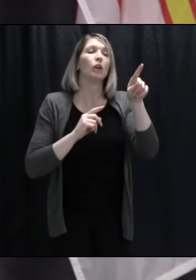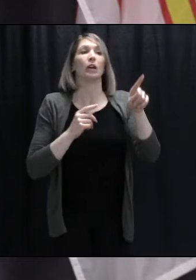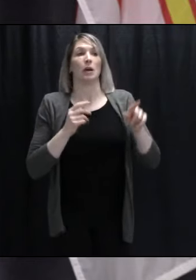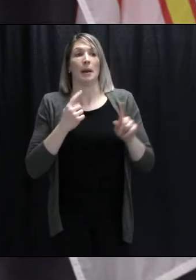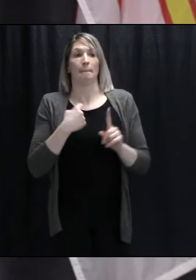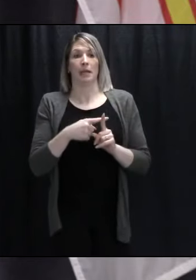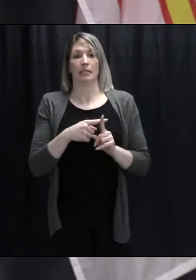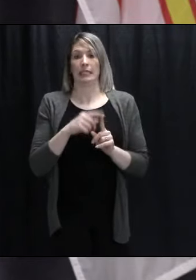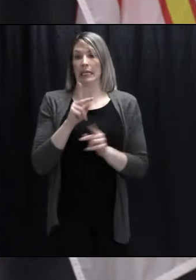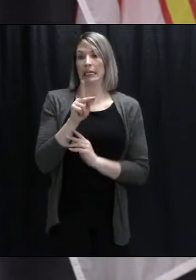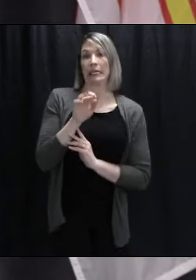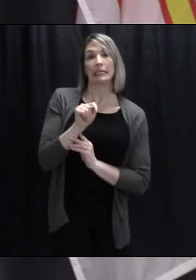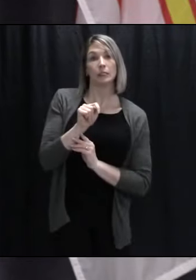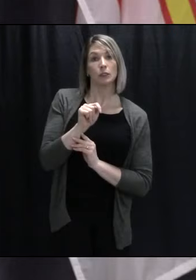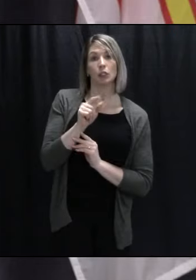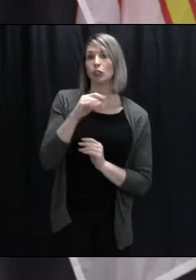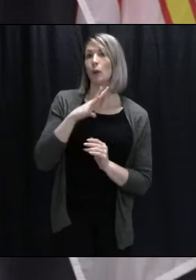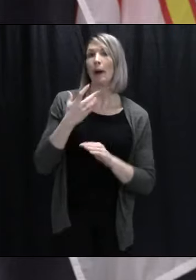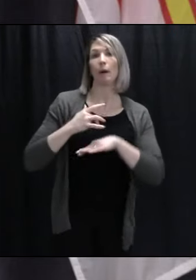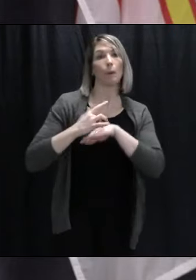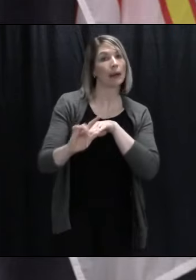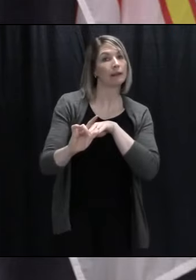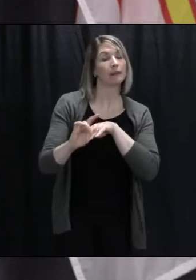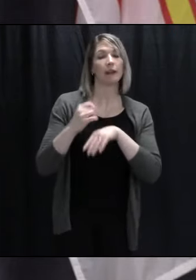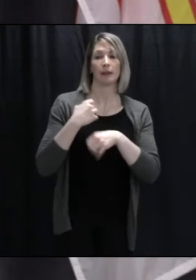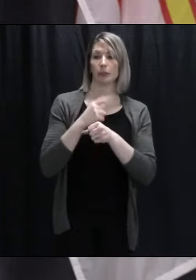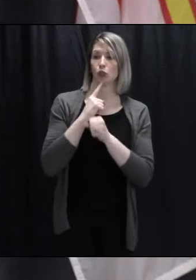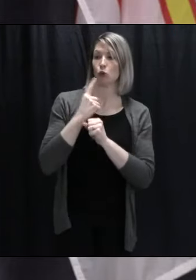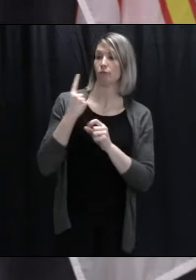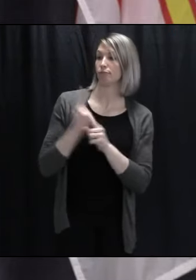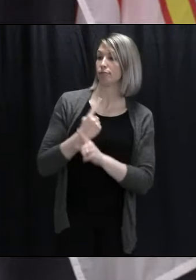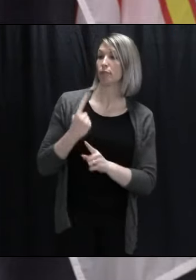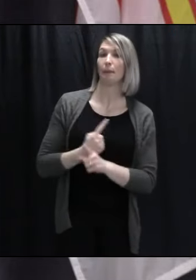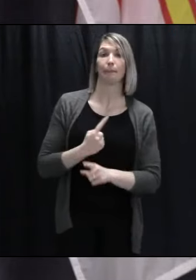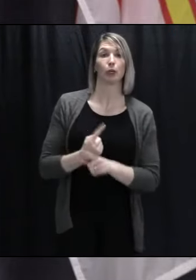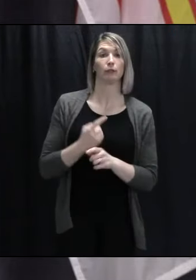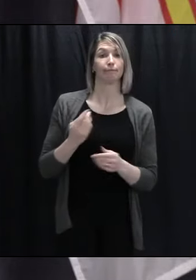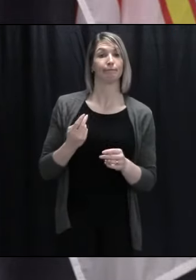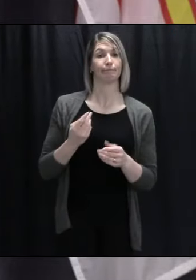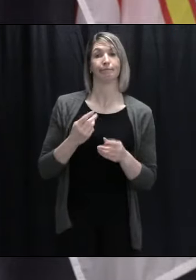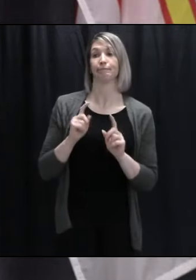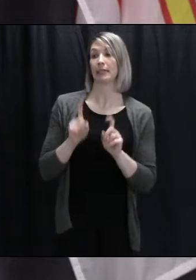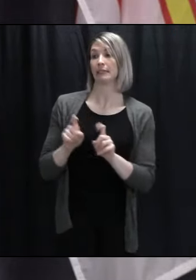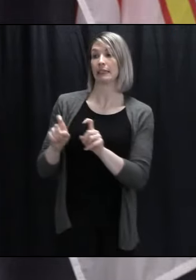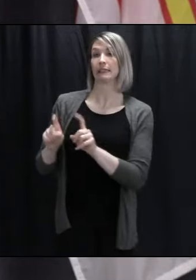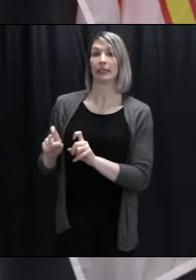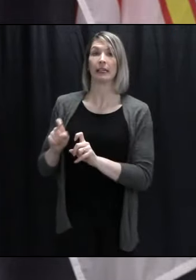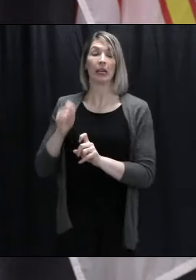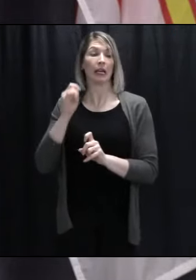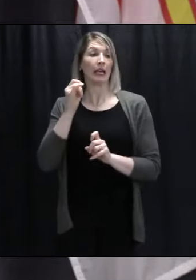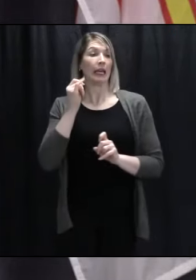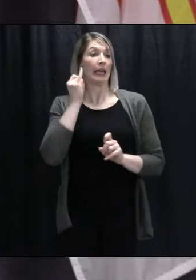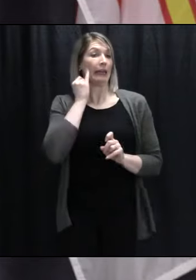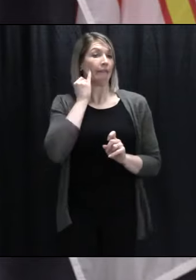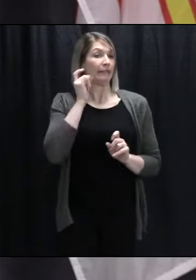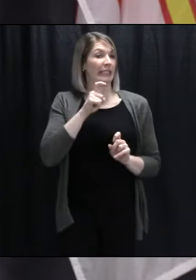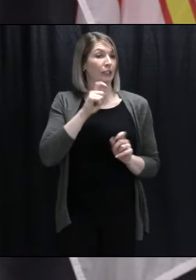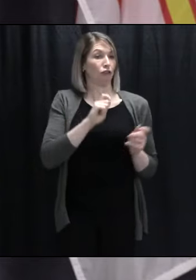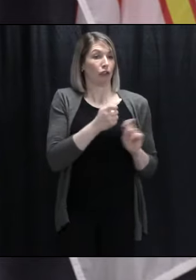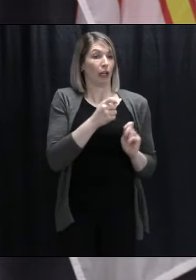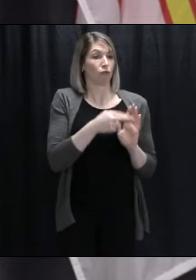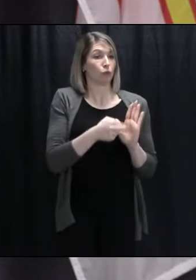and testing kits appropriately and judiciously. So, and when we need to change that, we